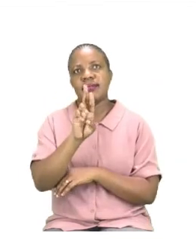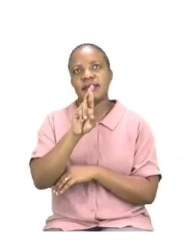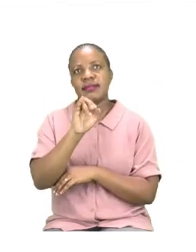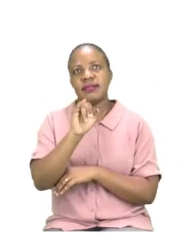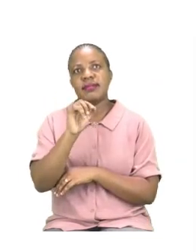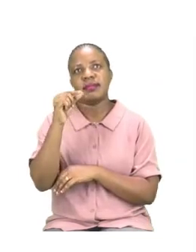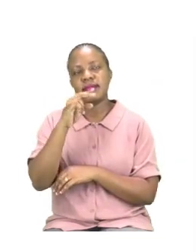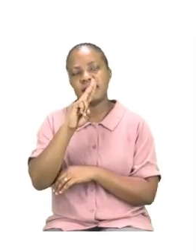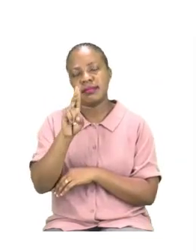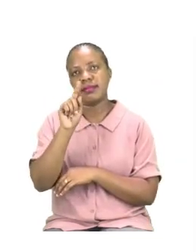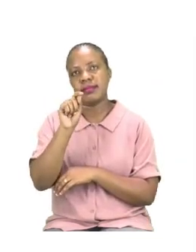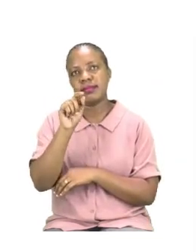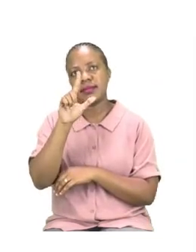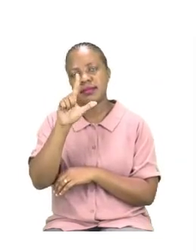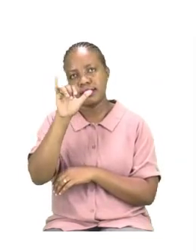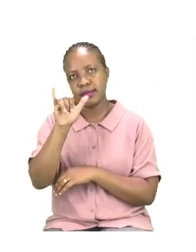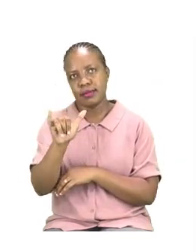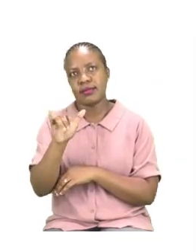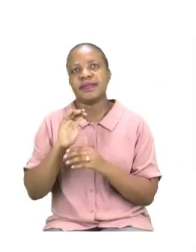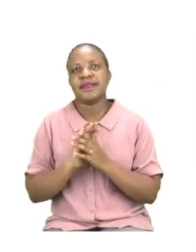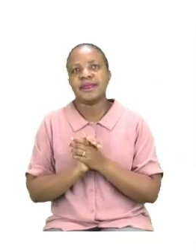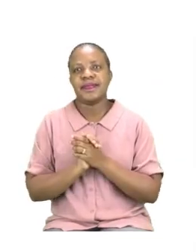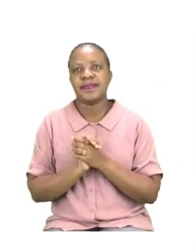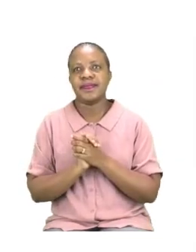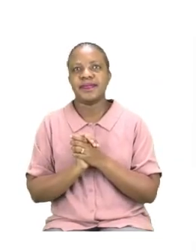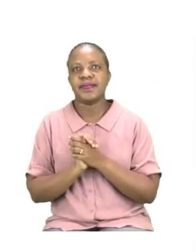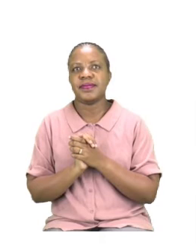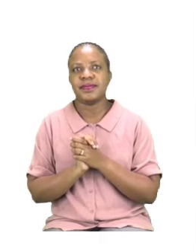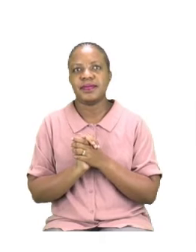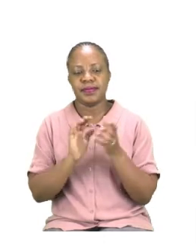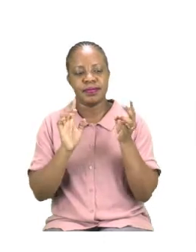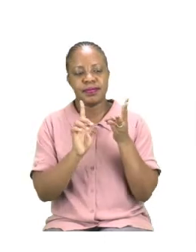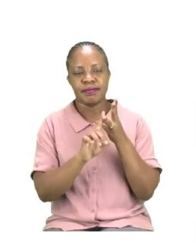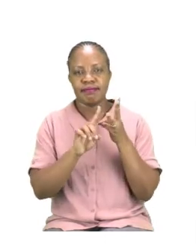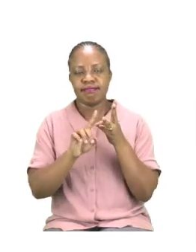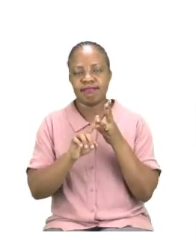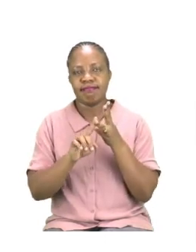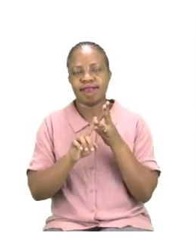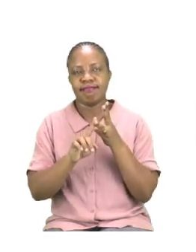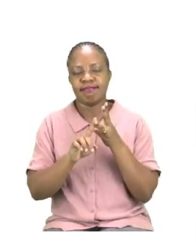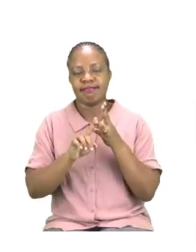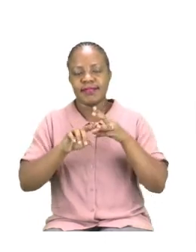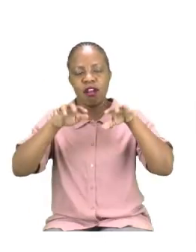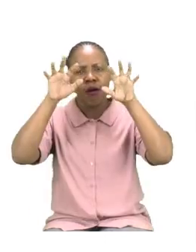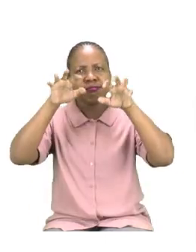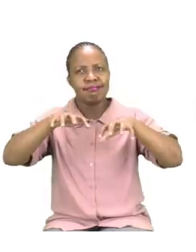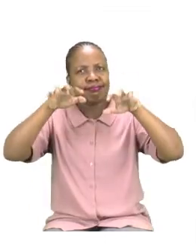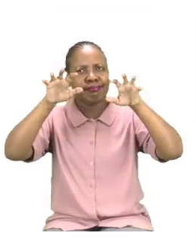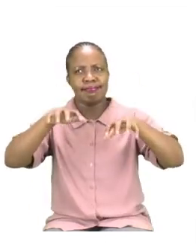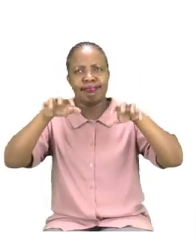Brightly. Very good. The next one that we have is rain.